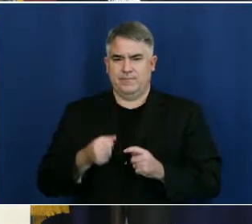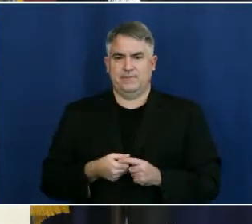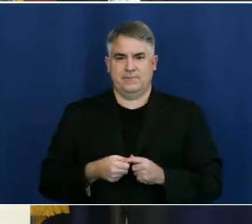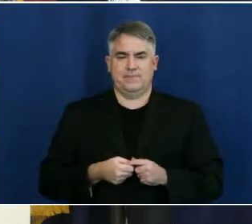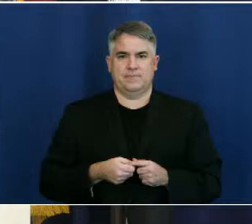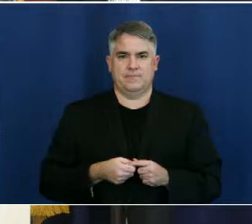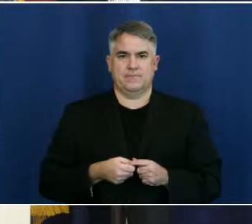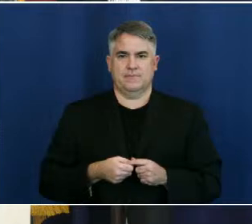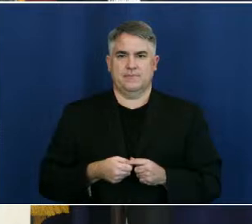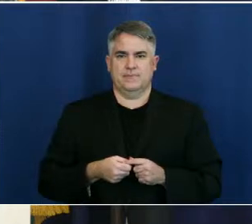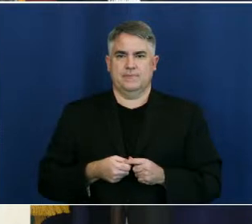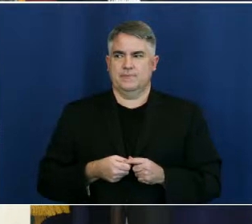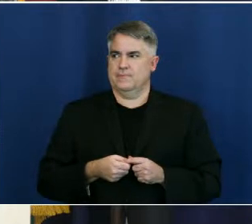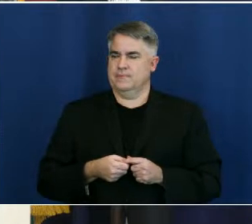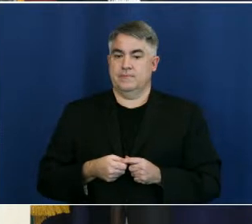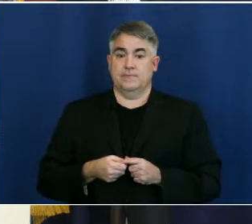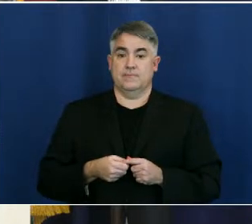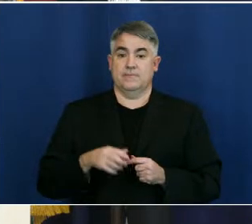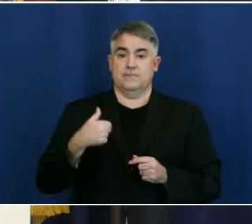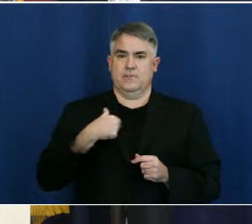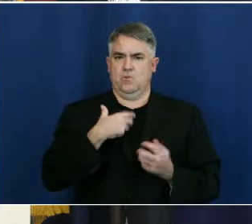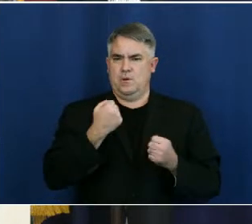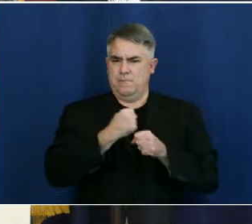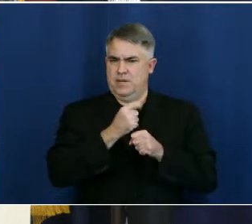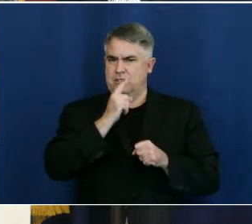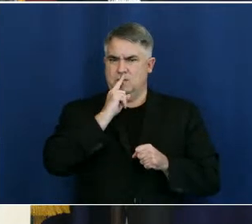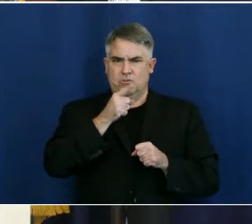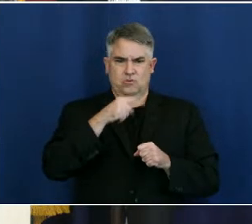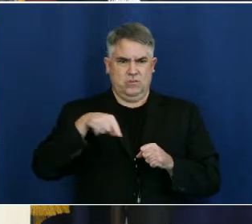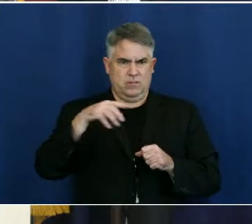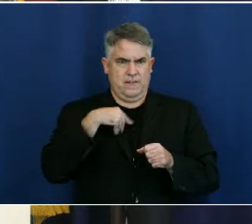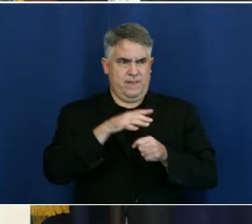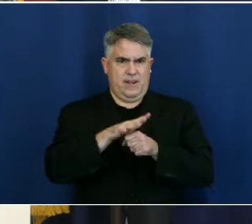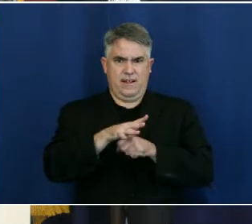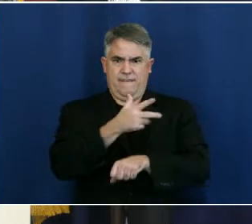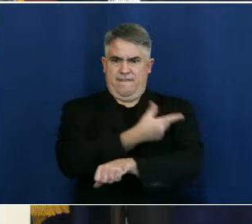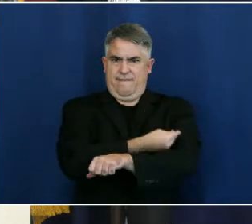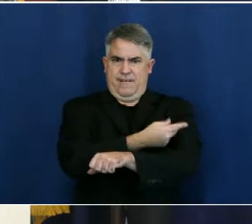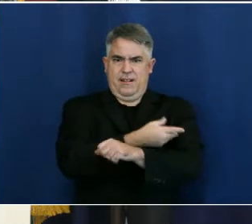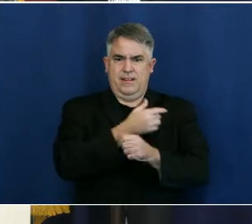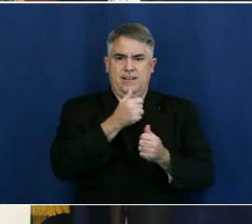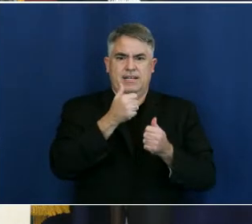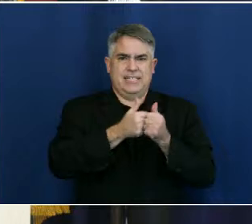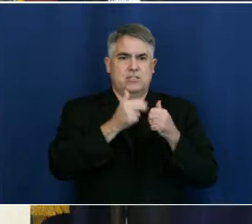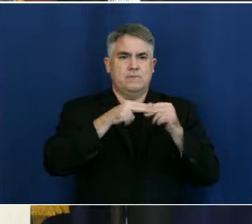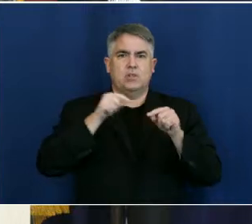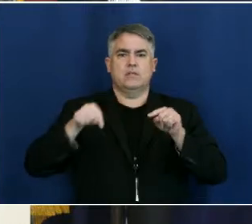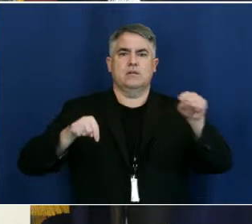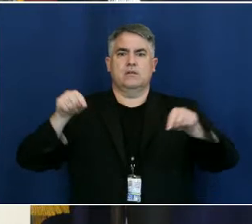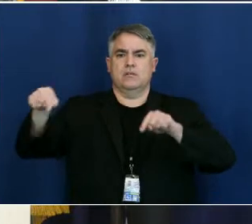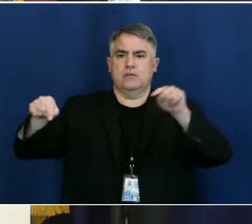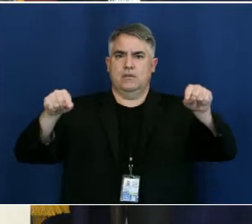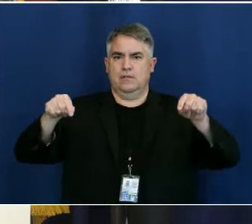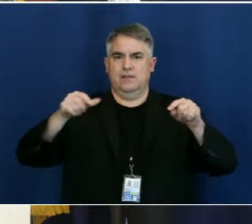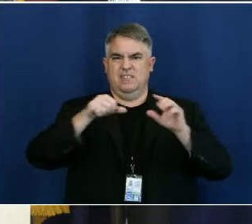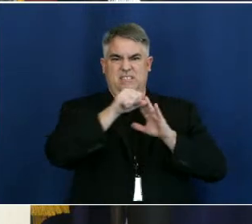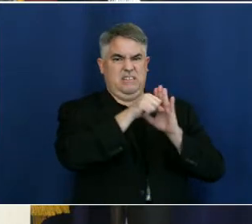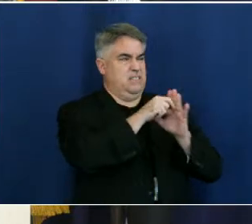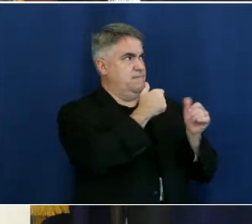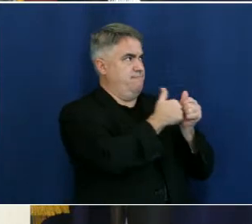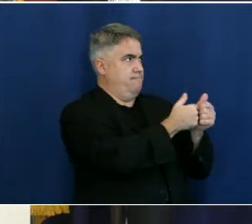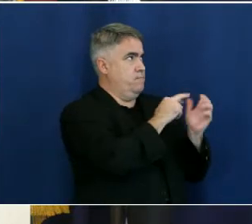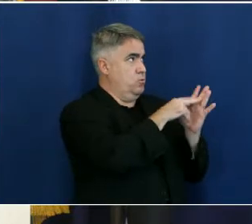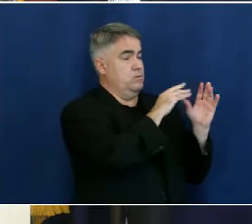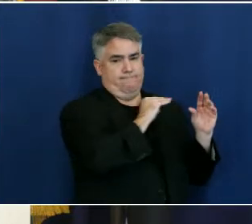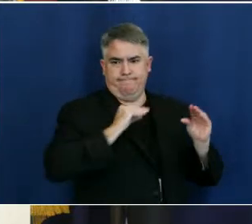We are working on ensuring there is enough vaccine supply in our sites as we continue advocating the state and federal governments for this. At the same time, we're